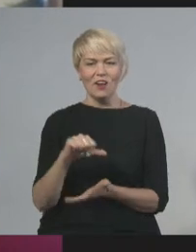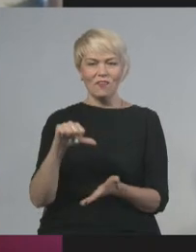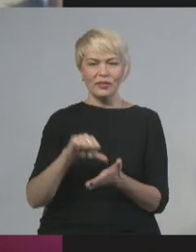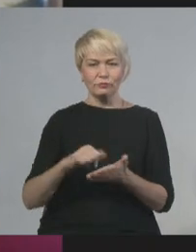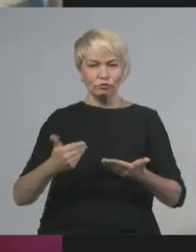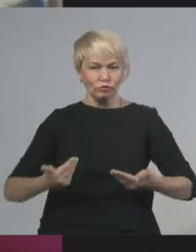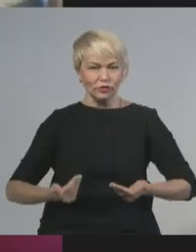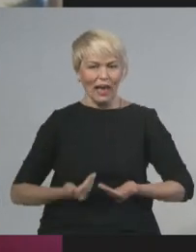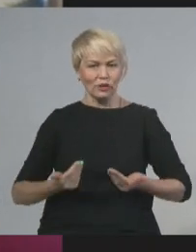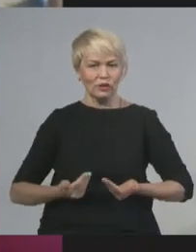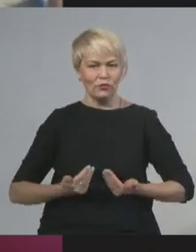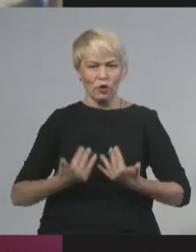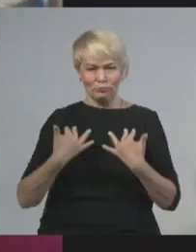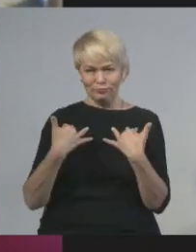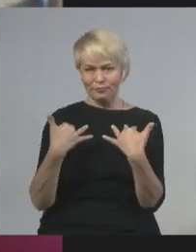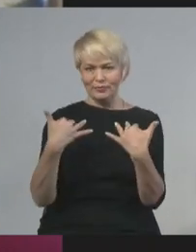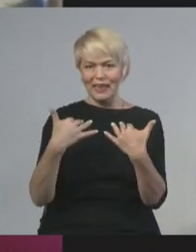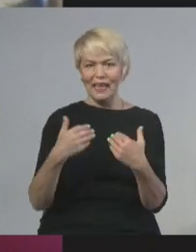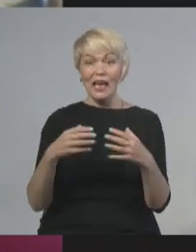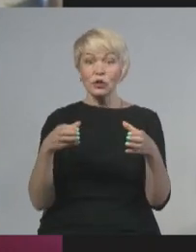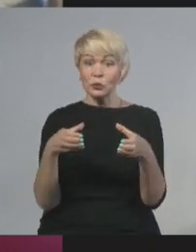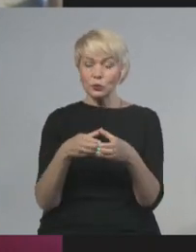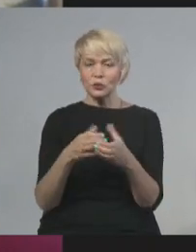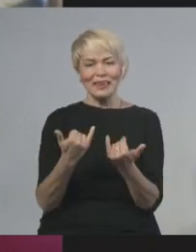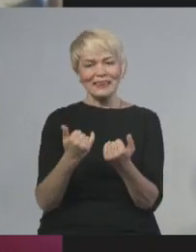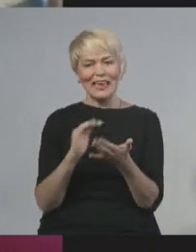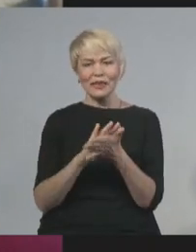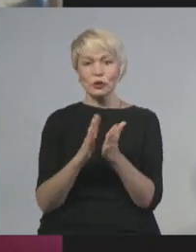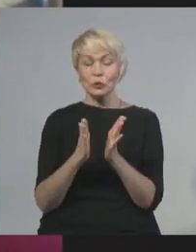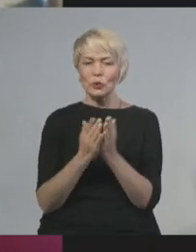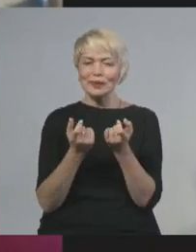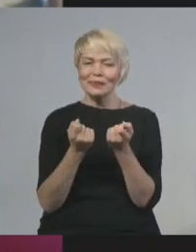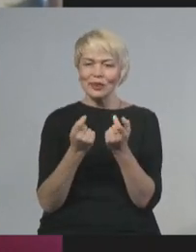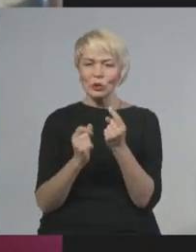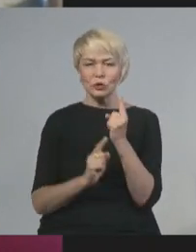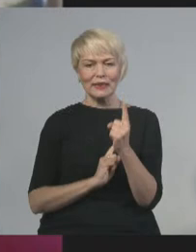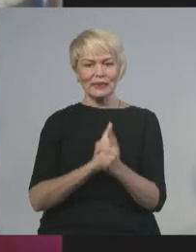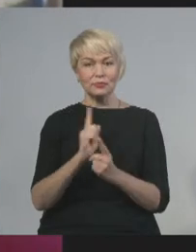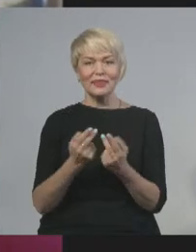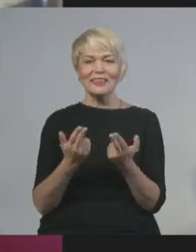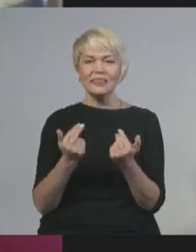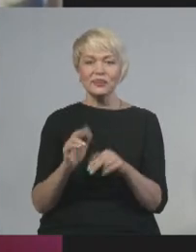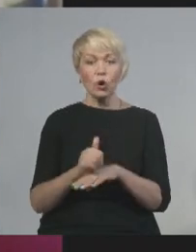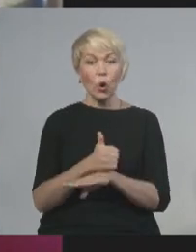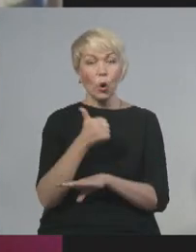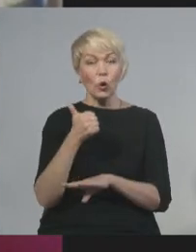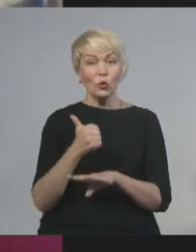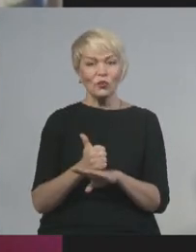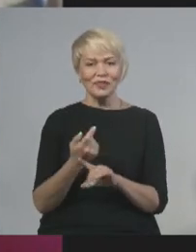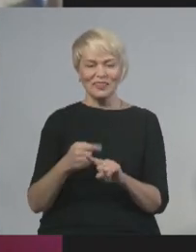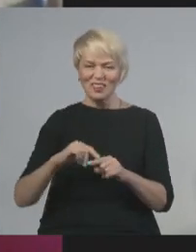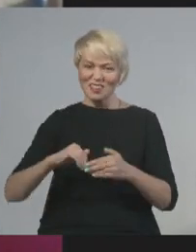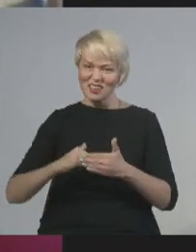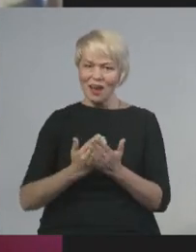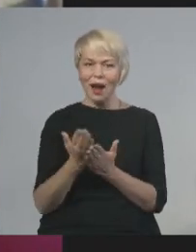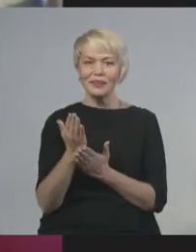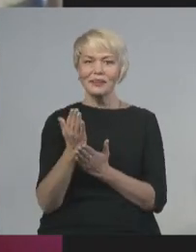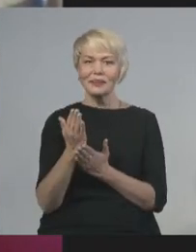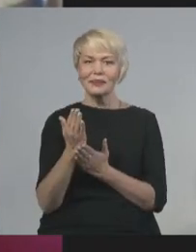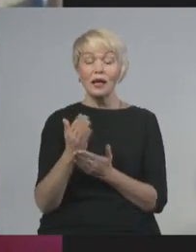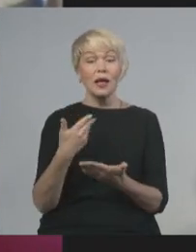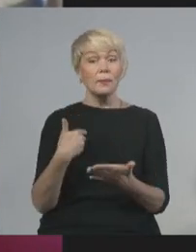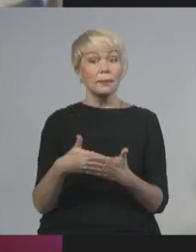this remains however of course the there's the issue of quality and then sometimes i myself are not from warsaw so